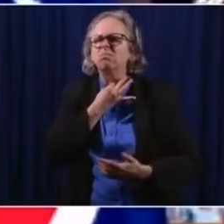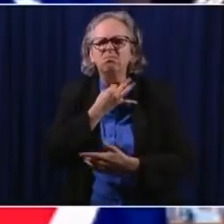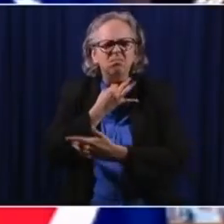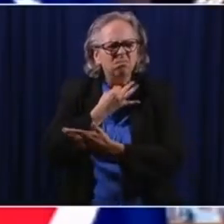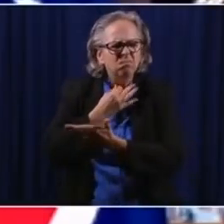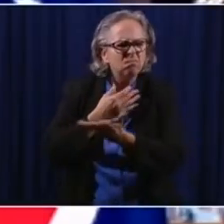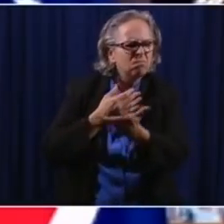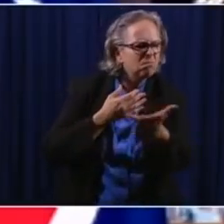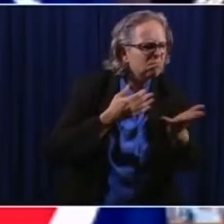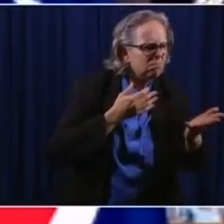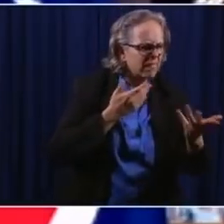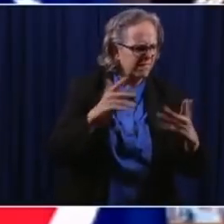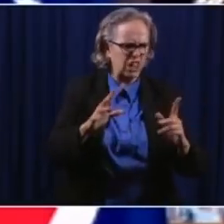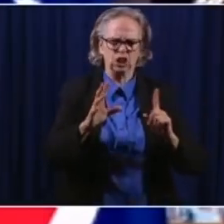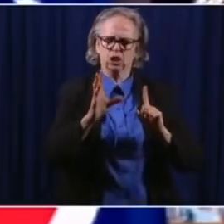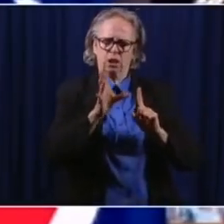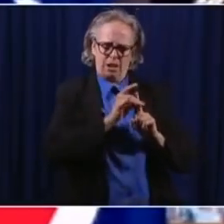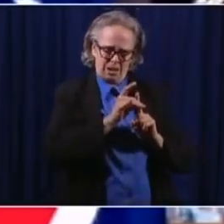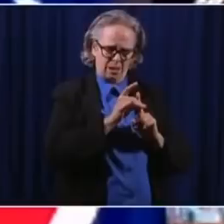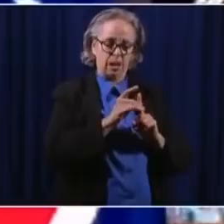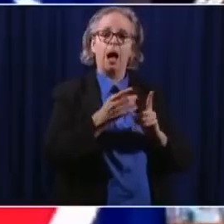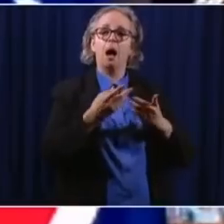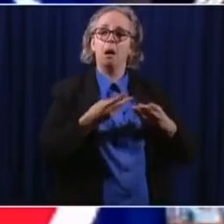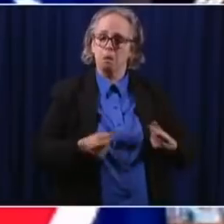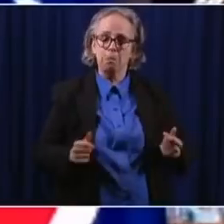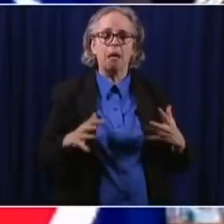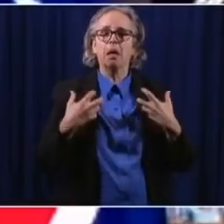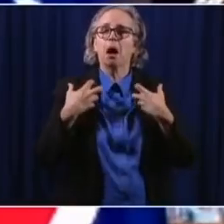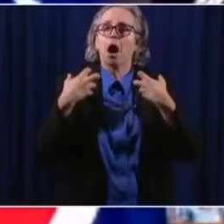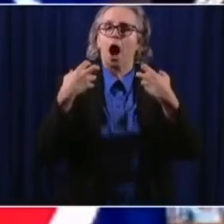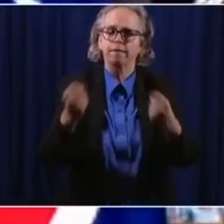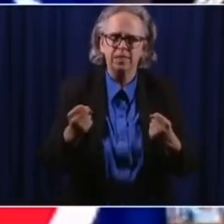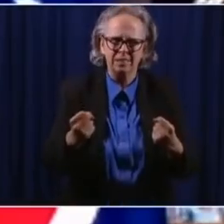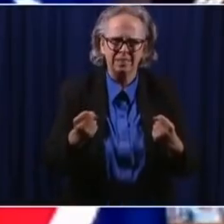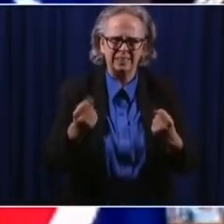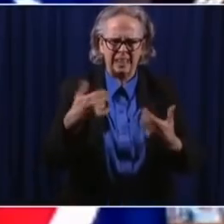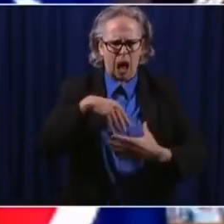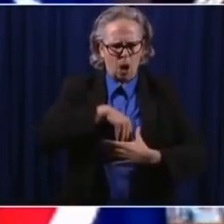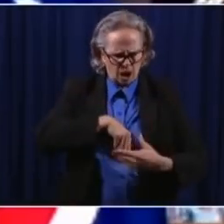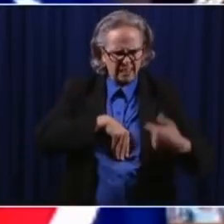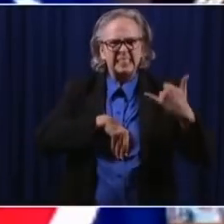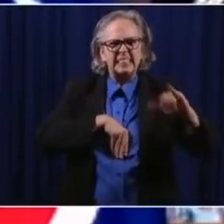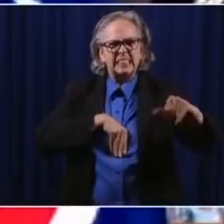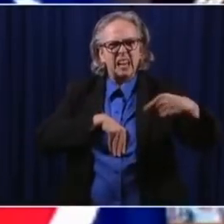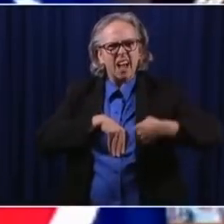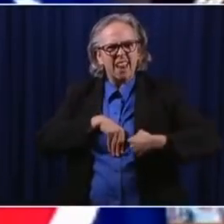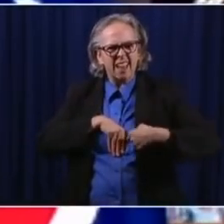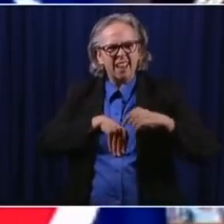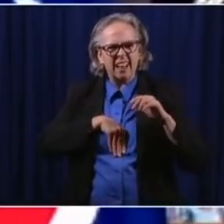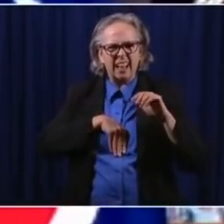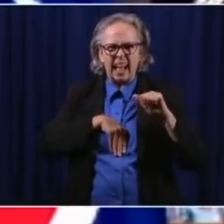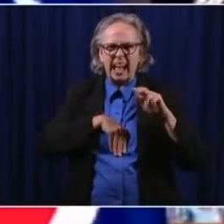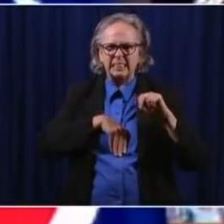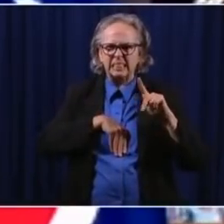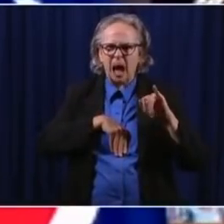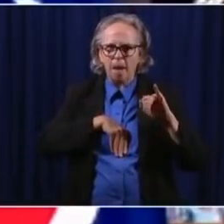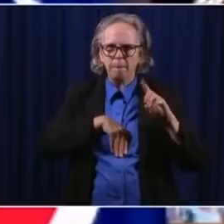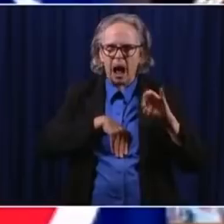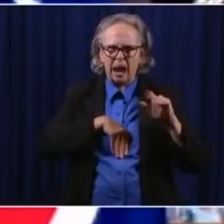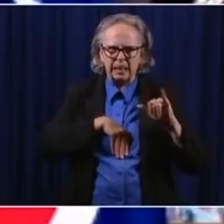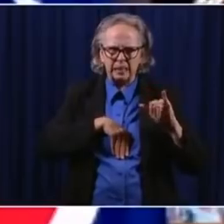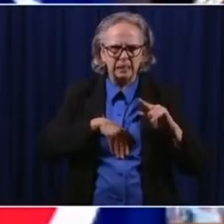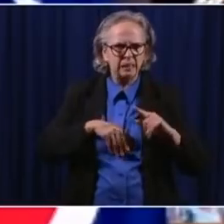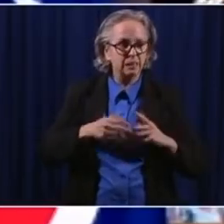have developed as a result of having COVID-19. We get a little snapshot of this from the American Red Cross on a